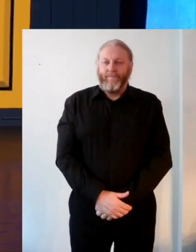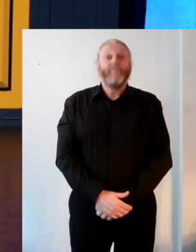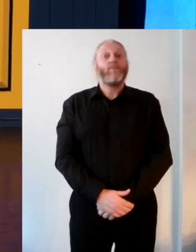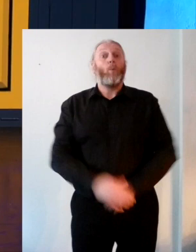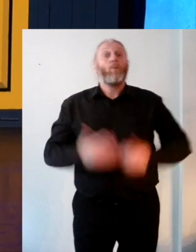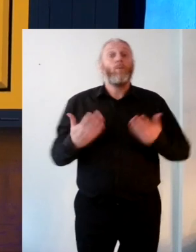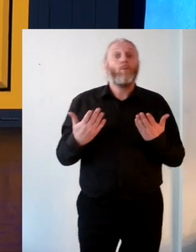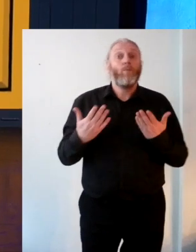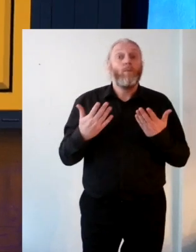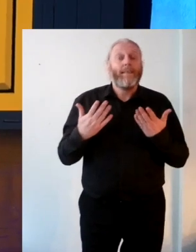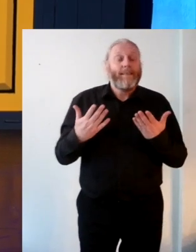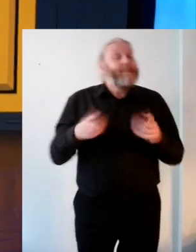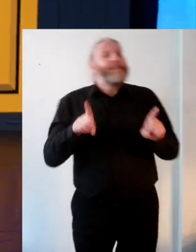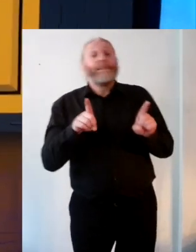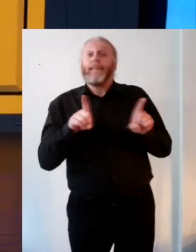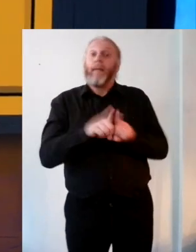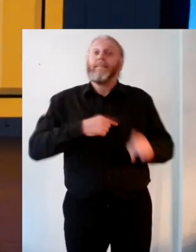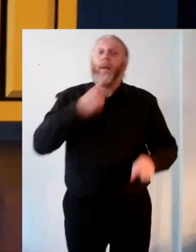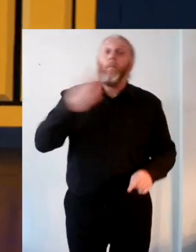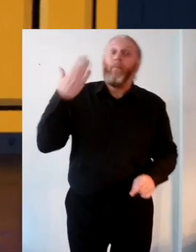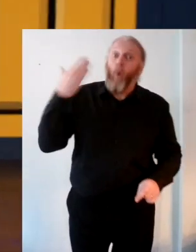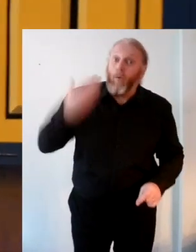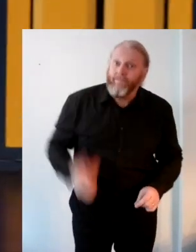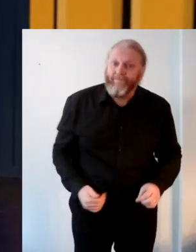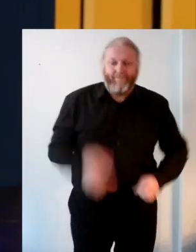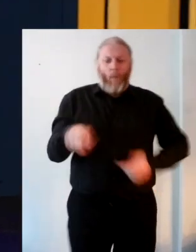Right, so, as I was saying, they always have